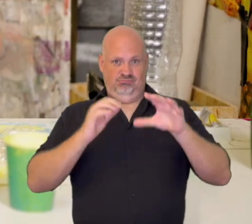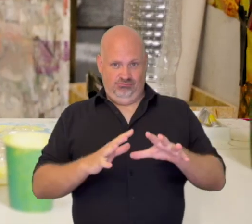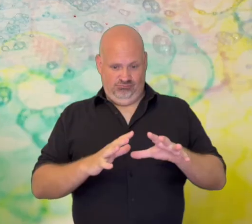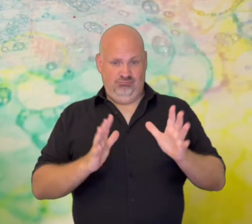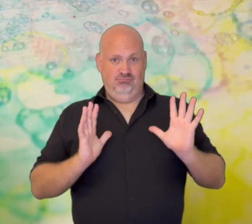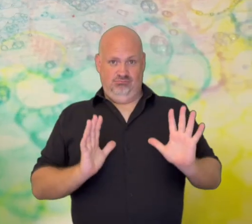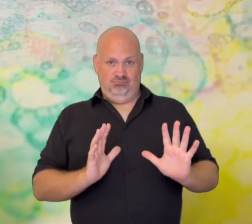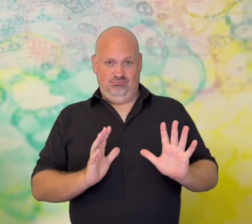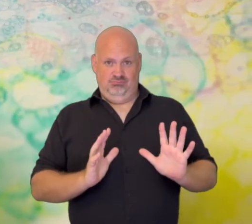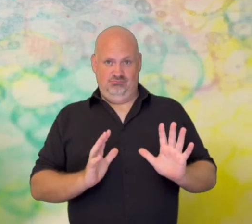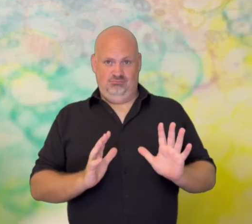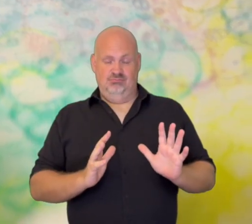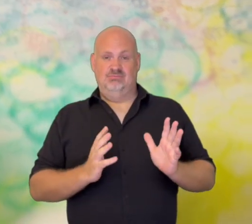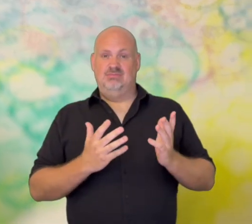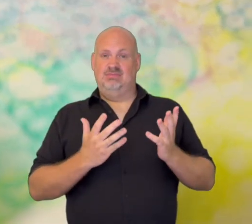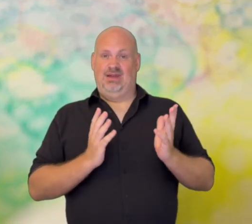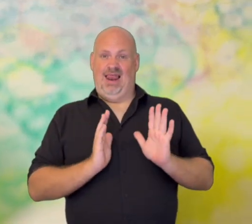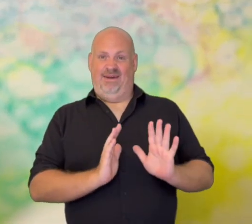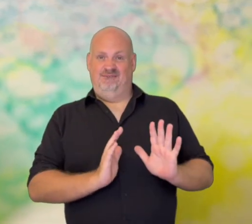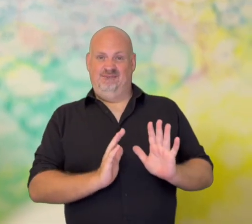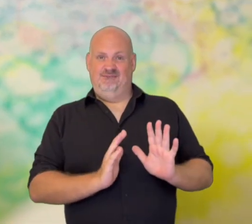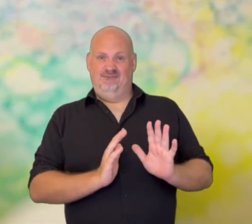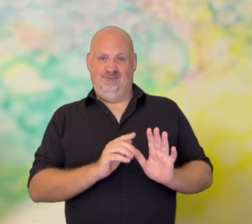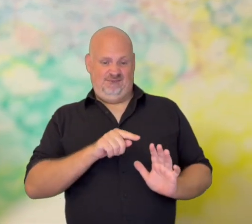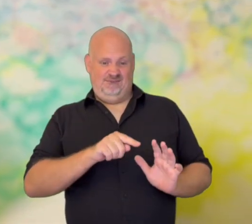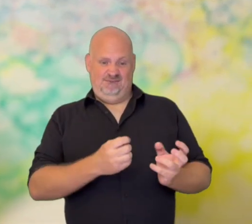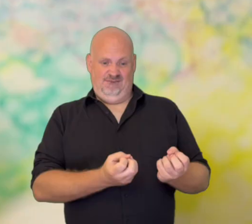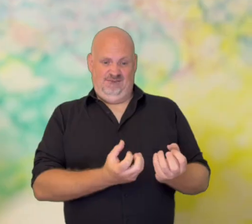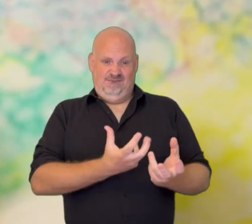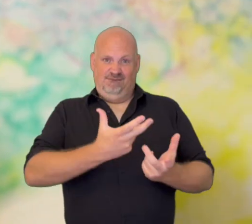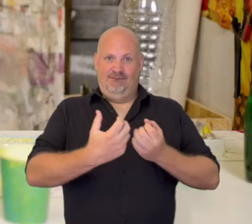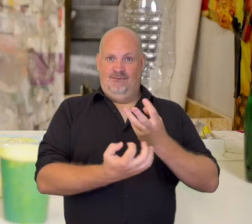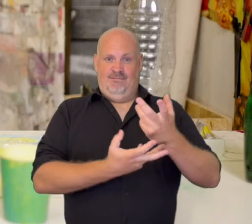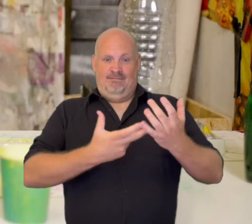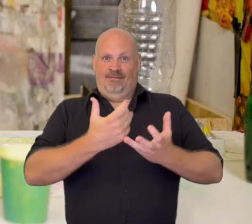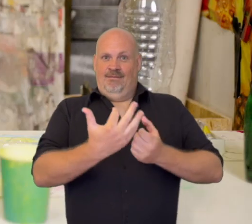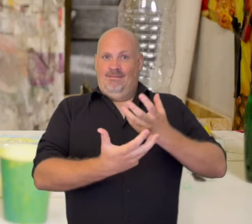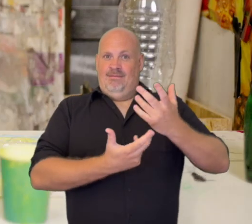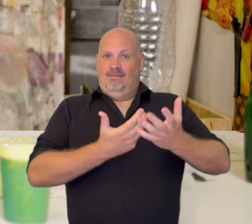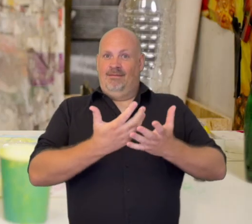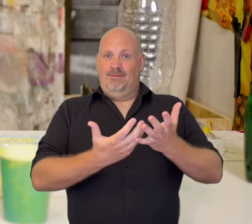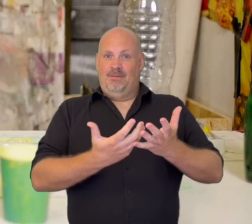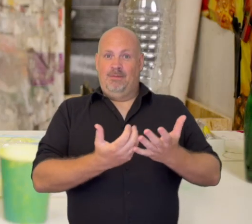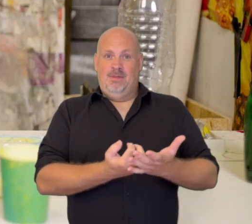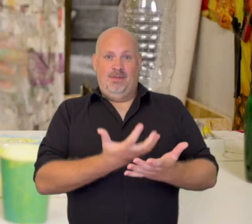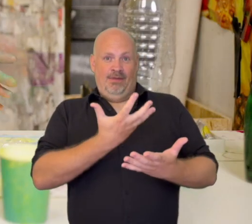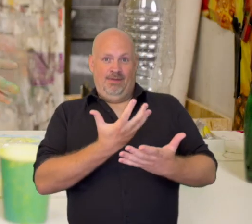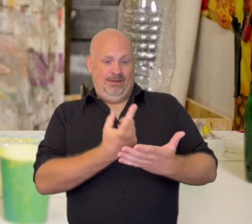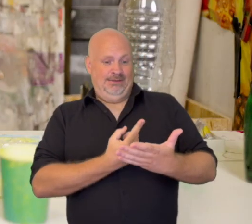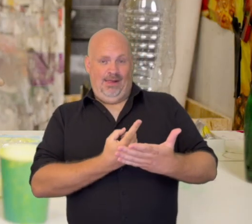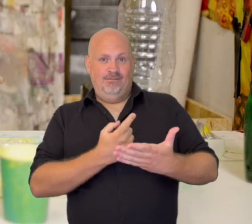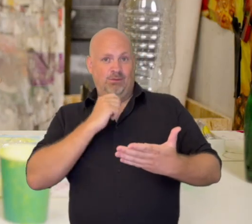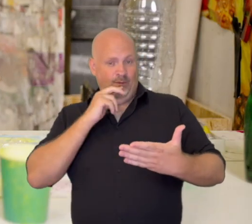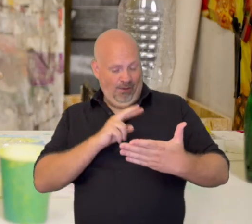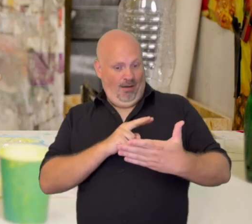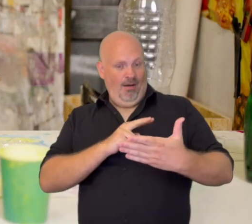composer. So now we've got to let our orchestra do what it's got to do. And then when we come back to it, hopefully we'll have a really nice